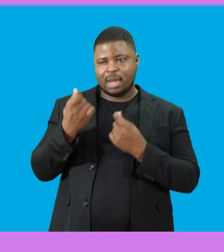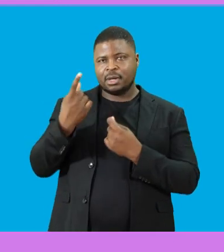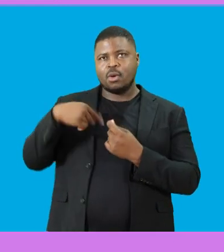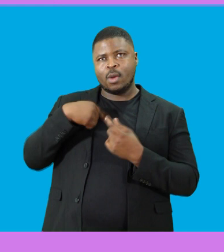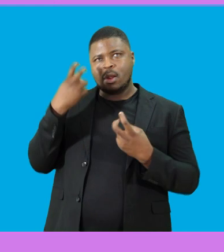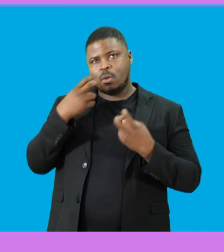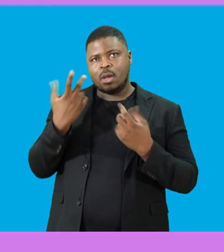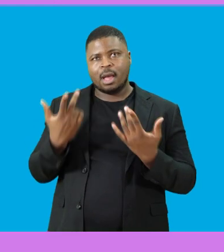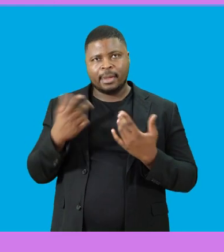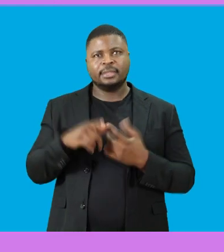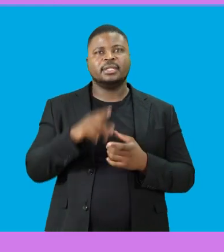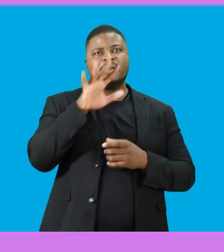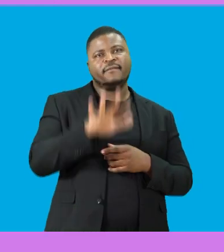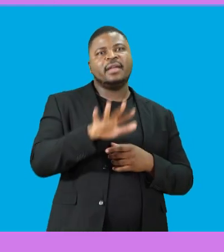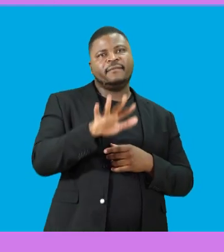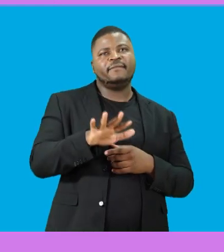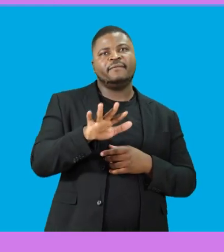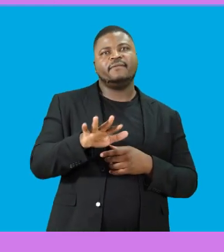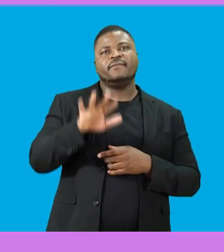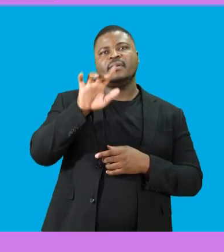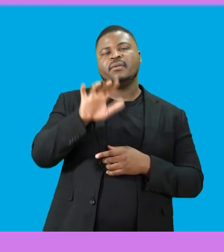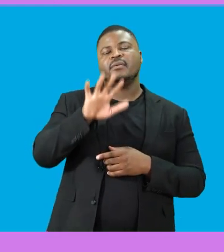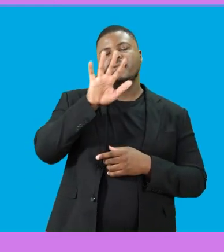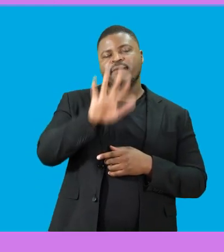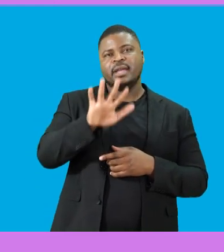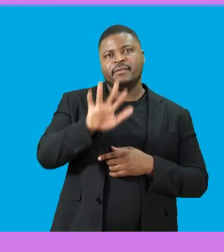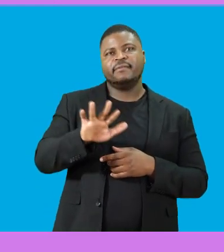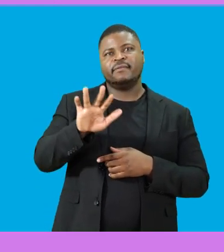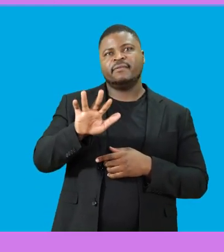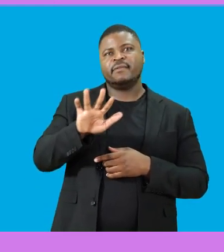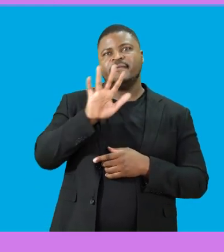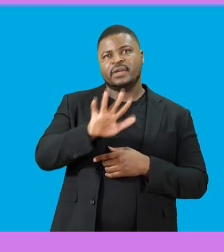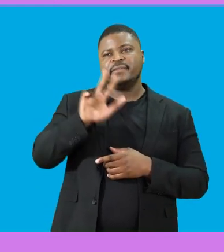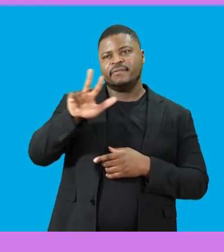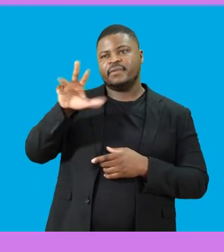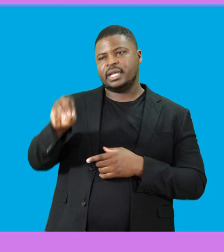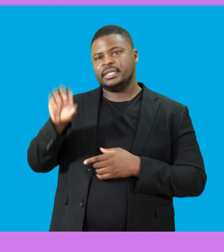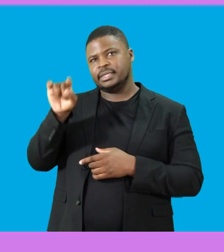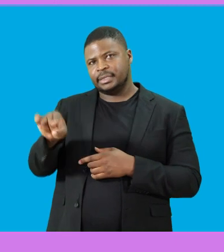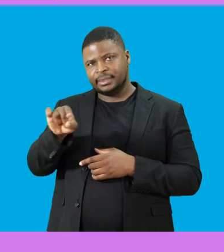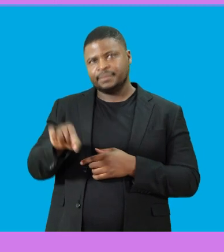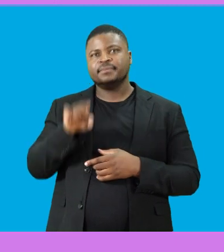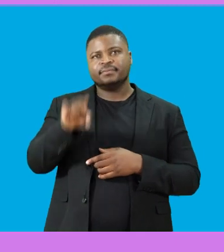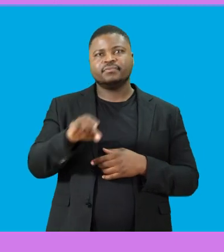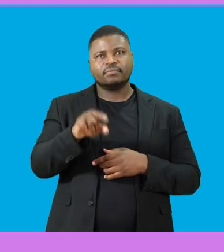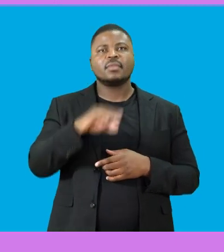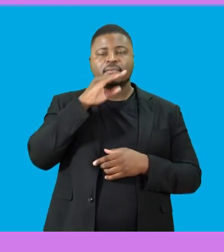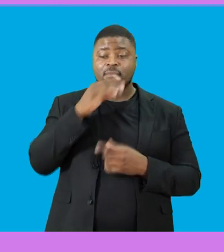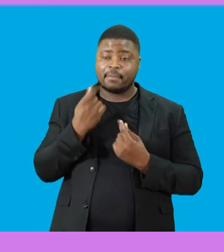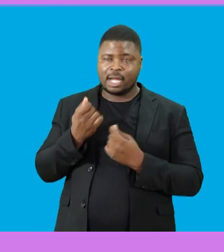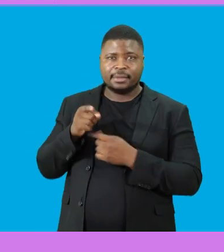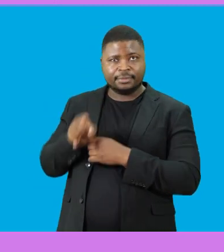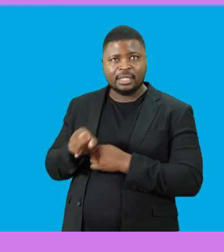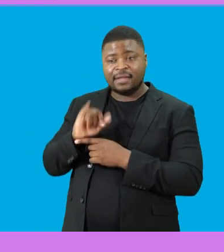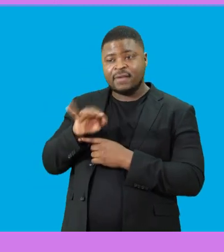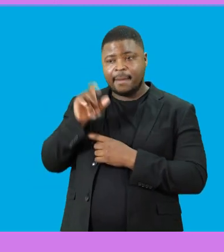we are looking for. So we are calculating the cost. We are going to say cost is equals to 580. This will only be the amount